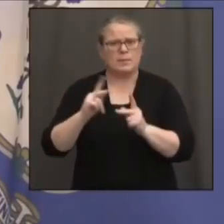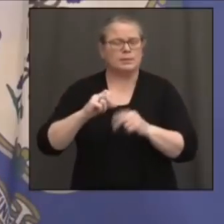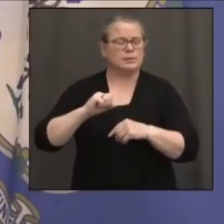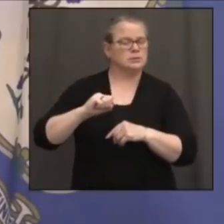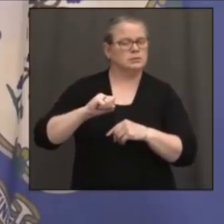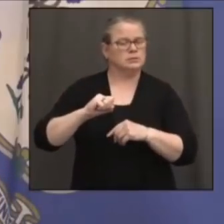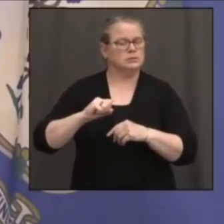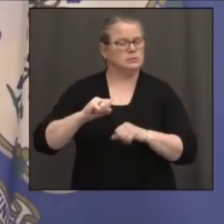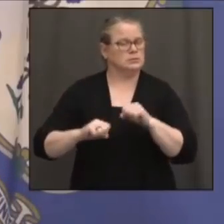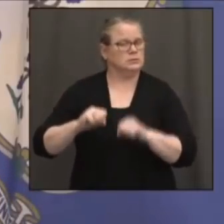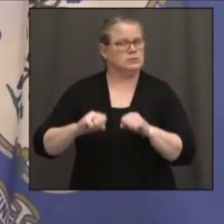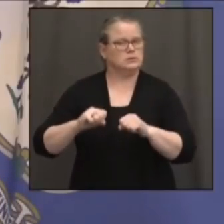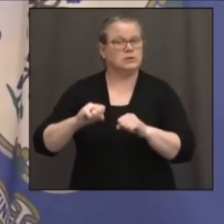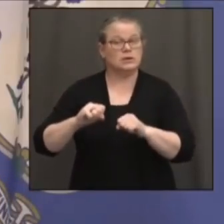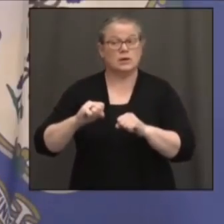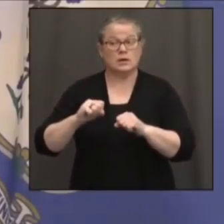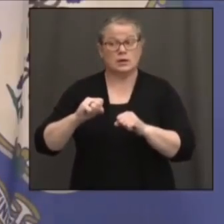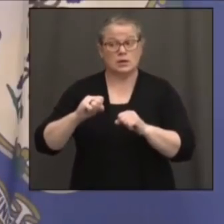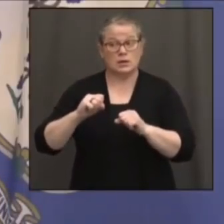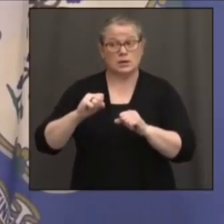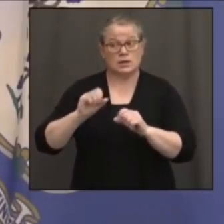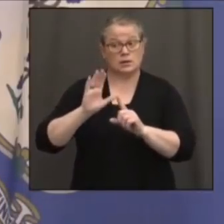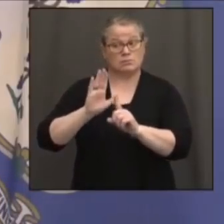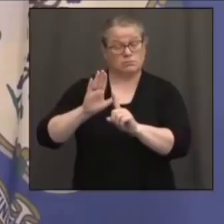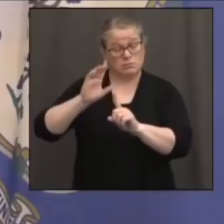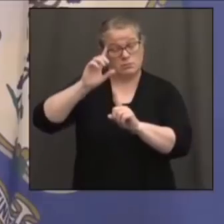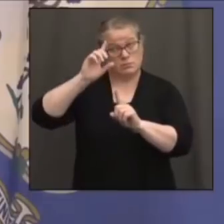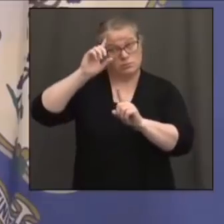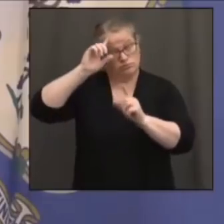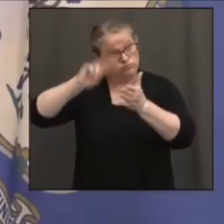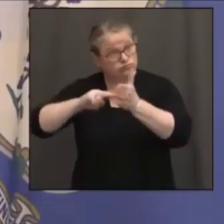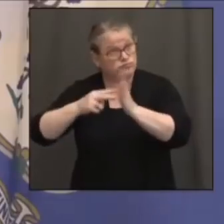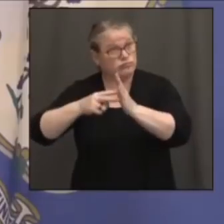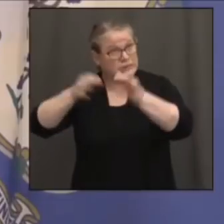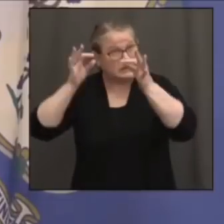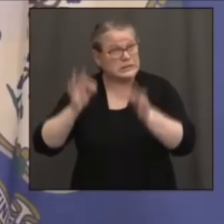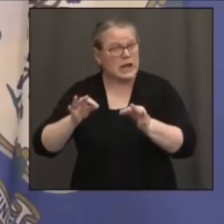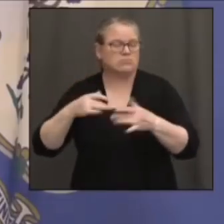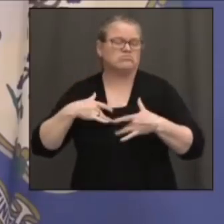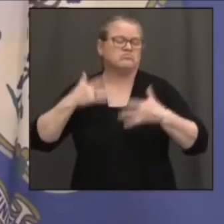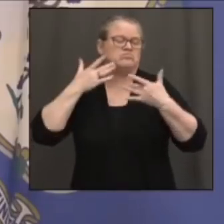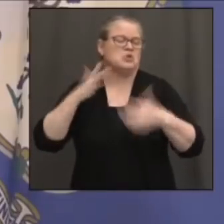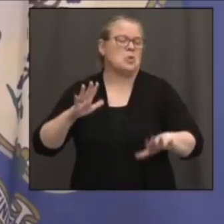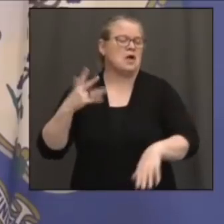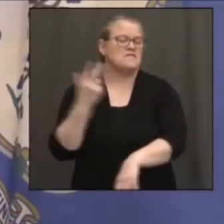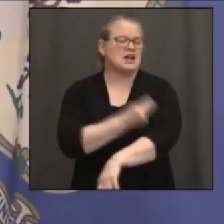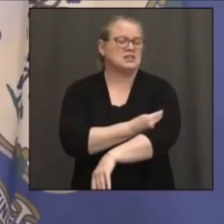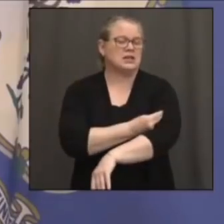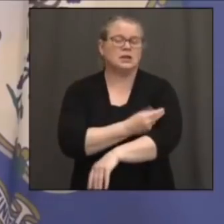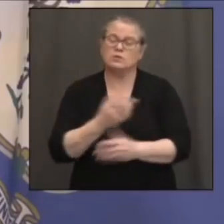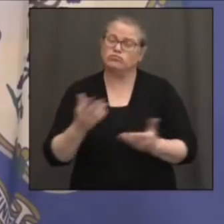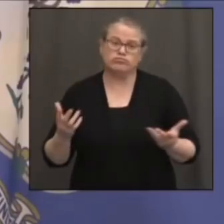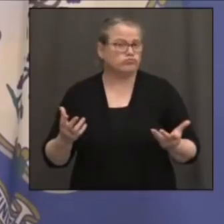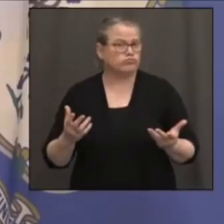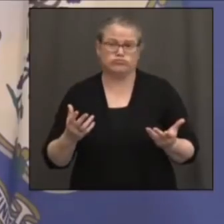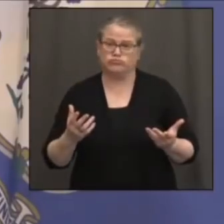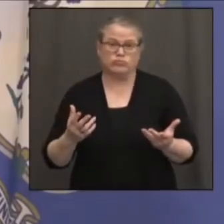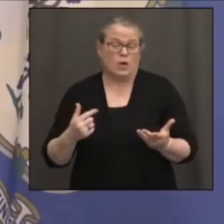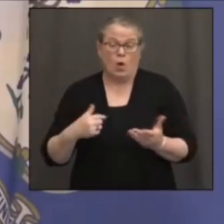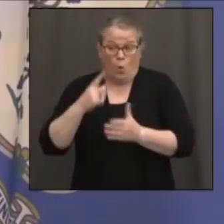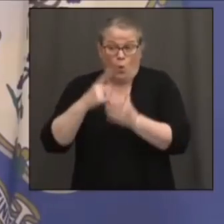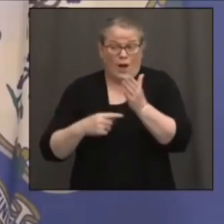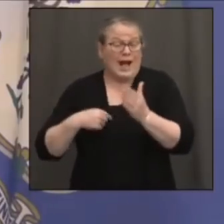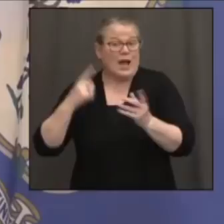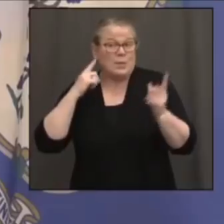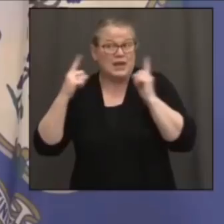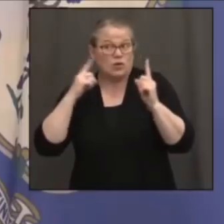want to go get vaccinated. What I'm hearing on the lines as I, greet people after the outreach, took a